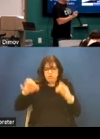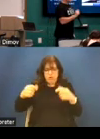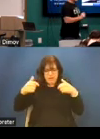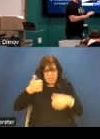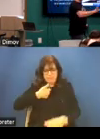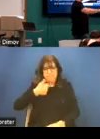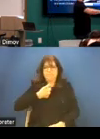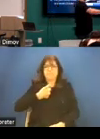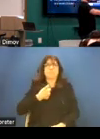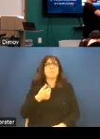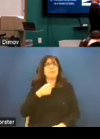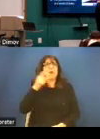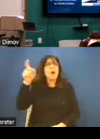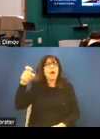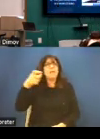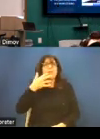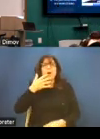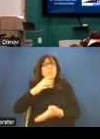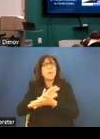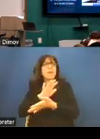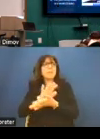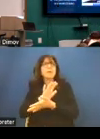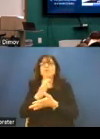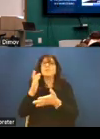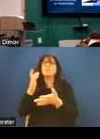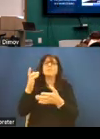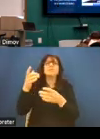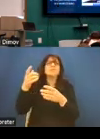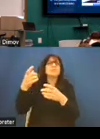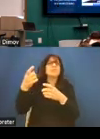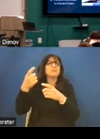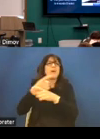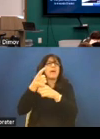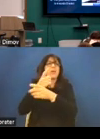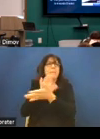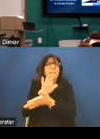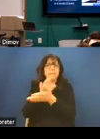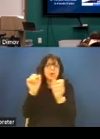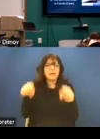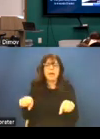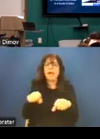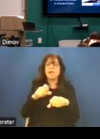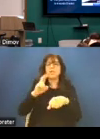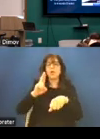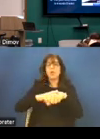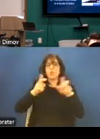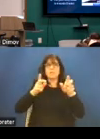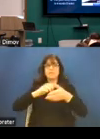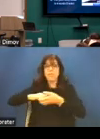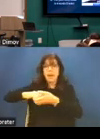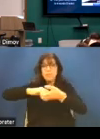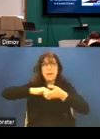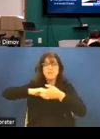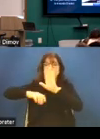write, and you don't have to do it on the colored paper. I'm sorry, do it on a piece of scratch paper. You can use this. The norms of collaboration. You can